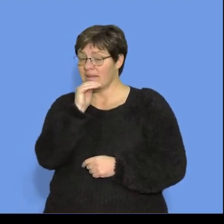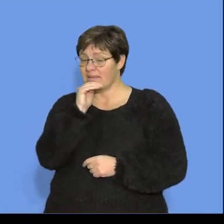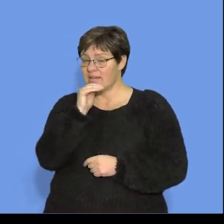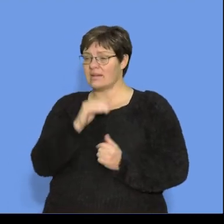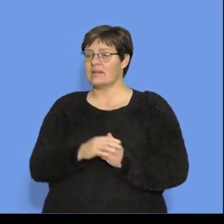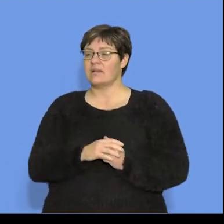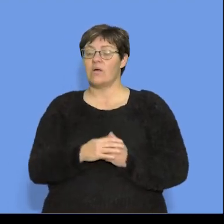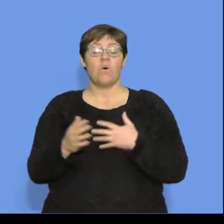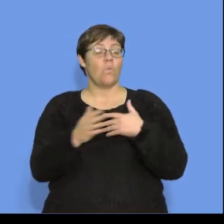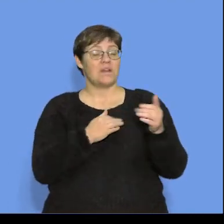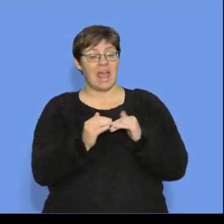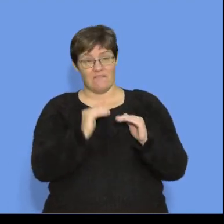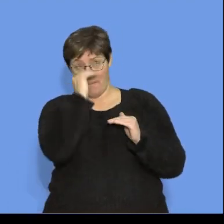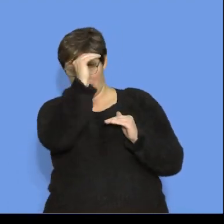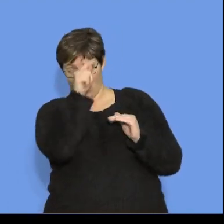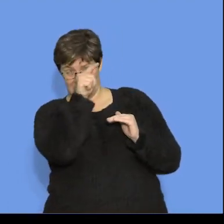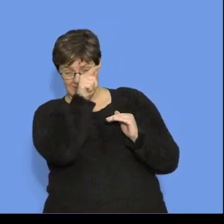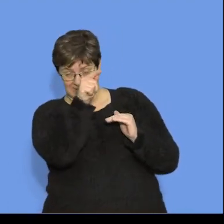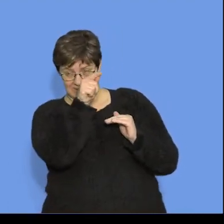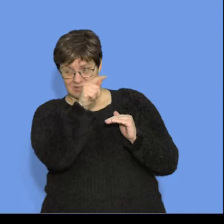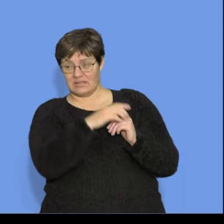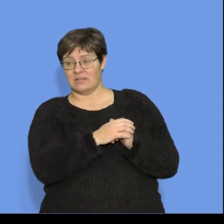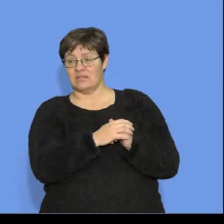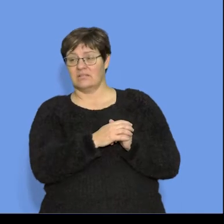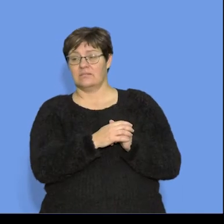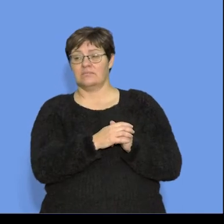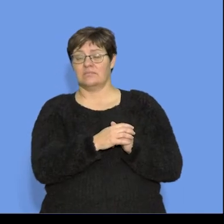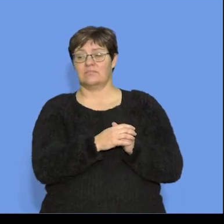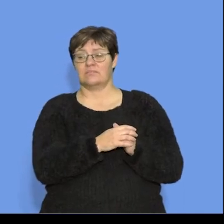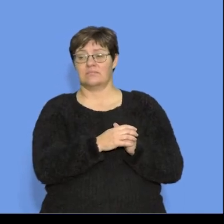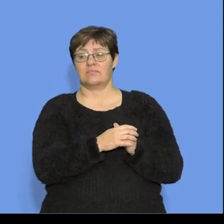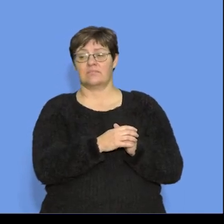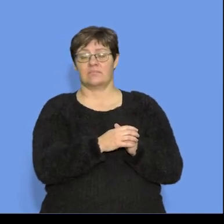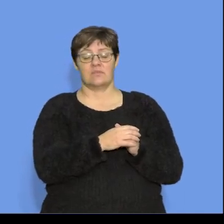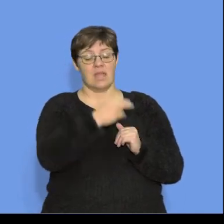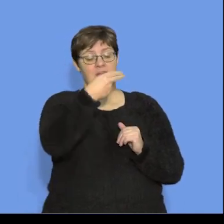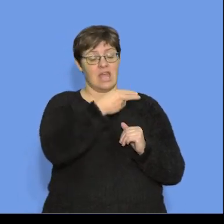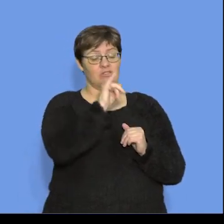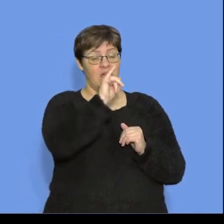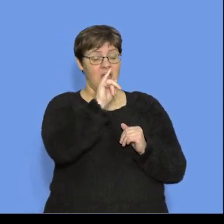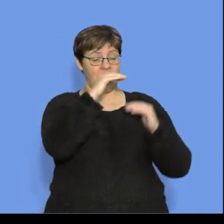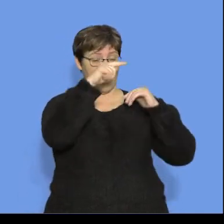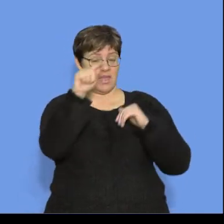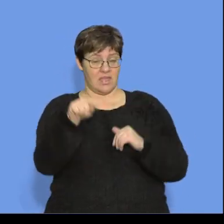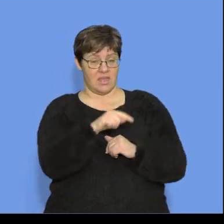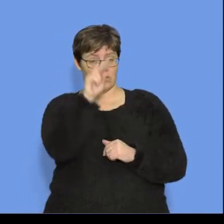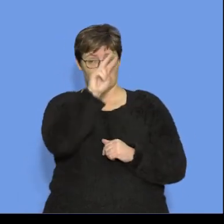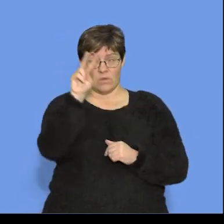that whatever is over here, as we had it before, Hi squared